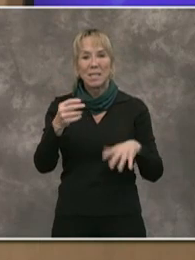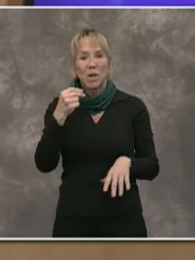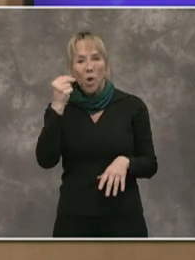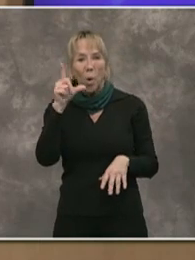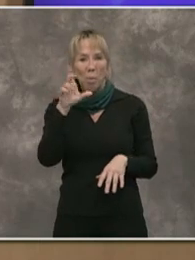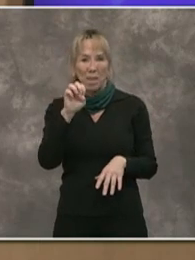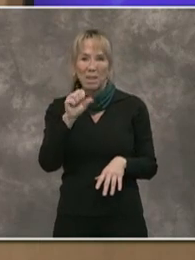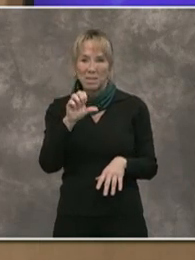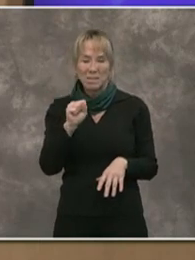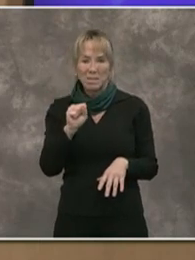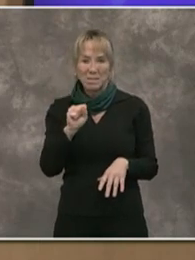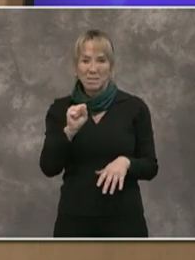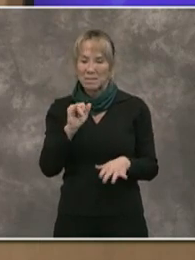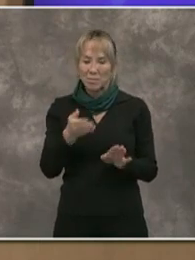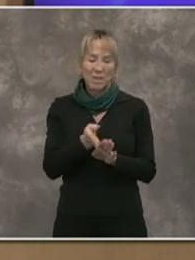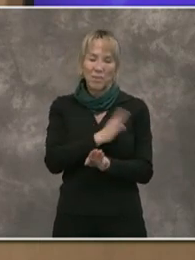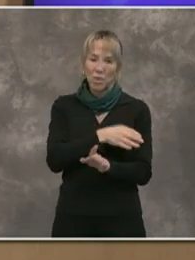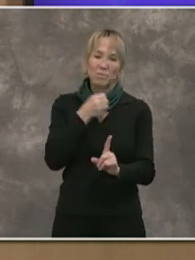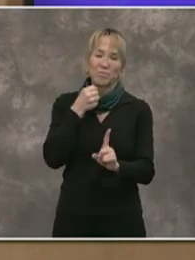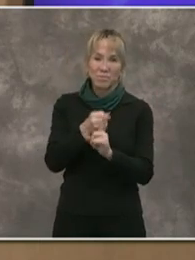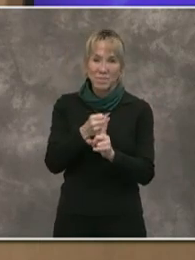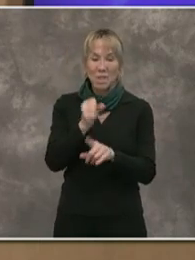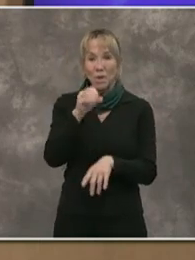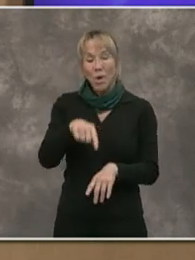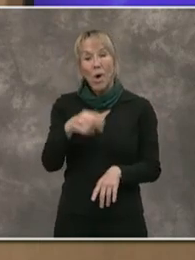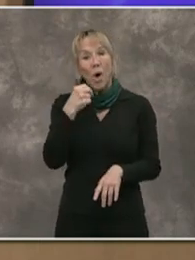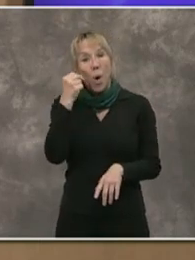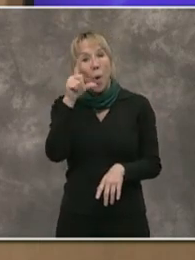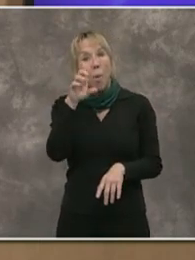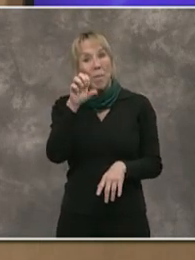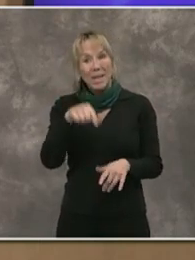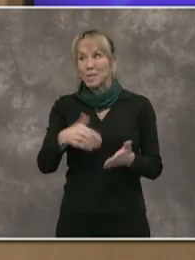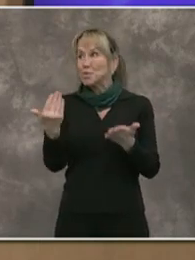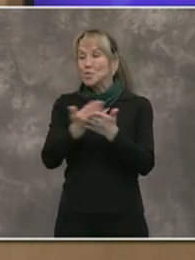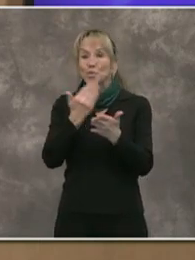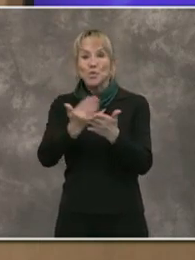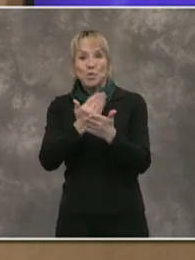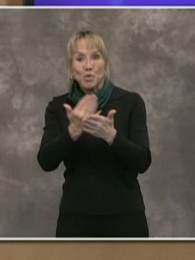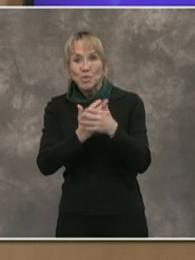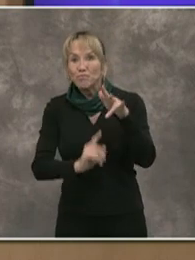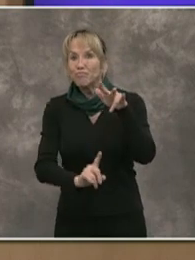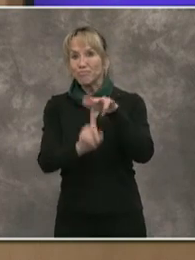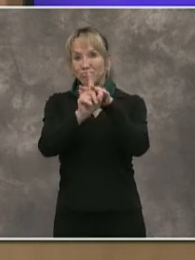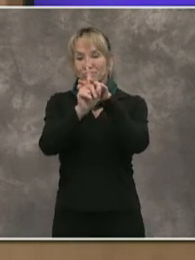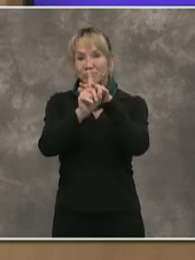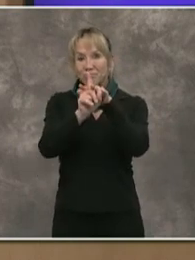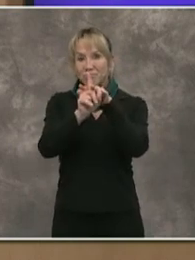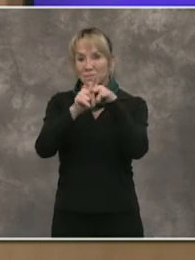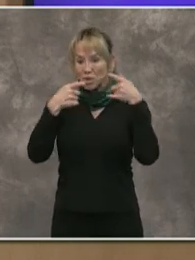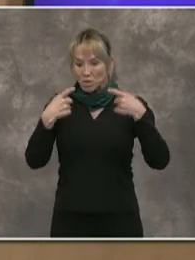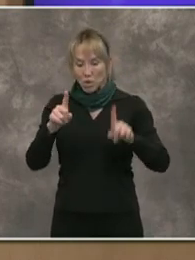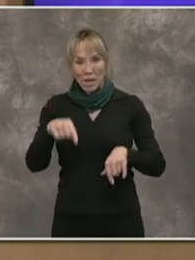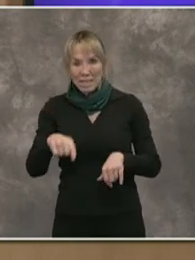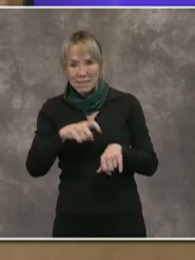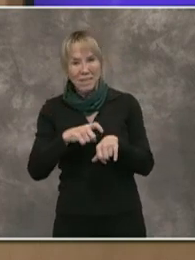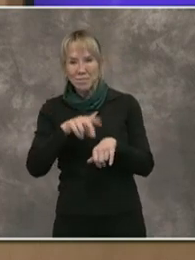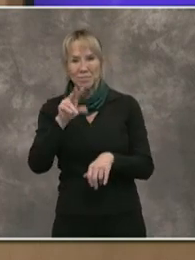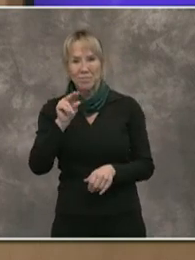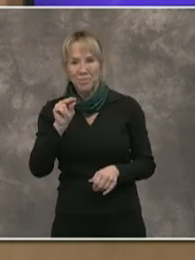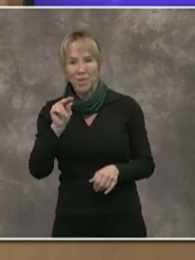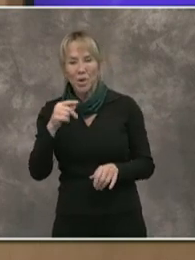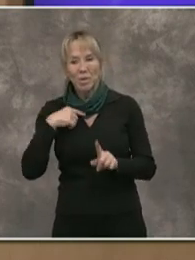housing opportunities for the homeless is not something certainly that is new in light of what we are going through on a public health